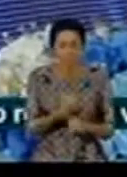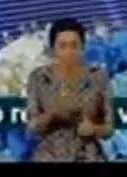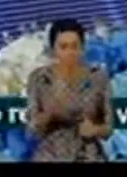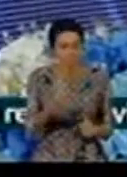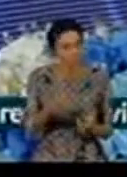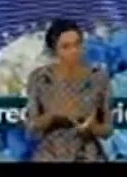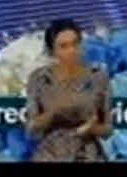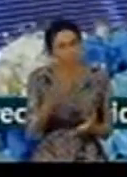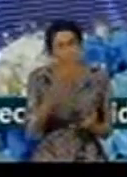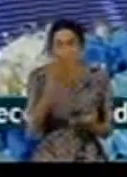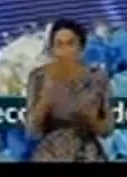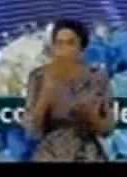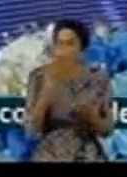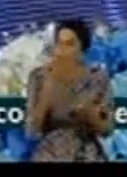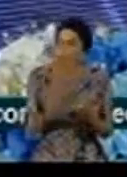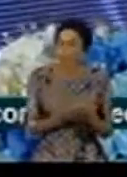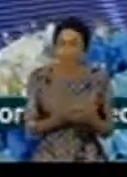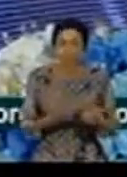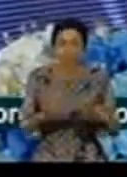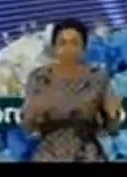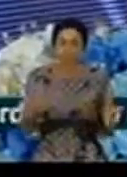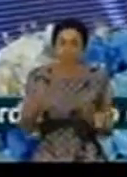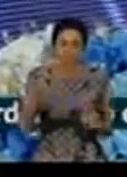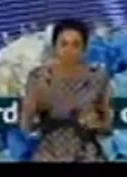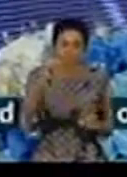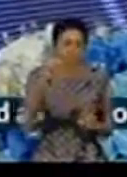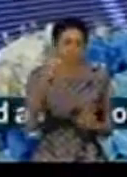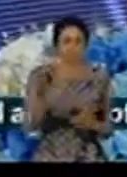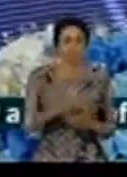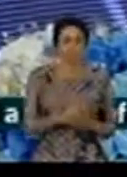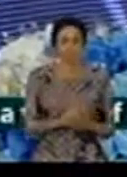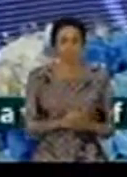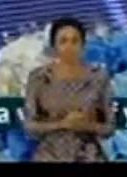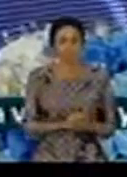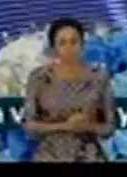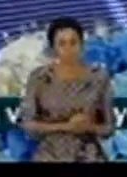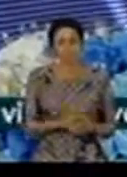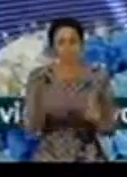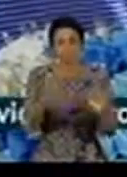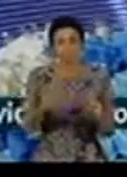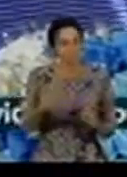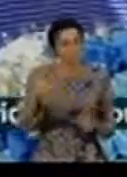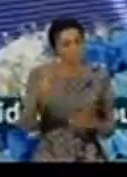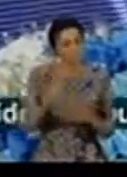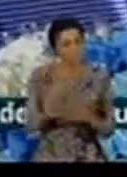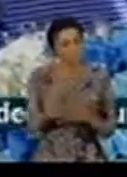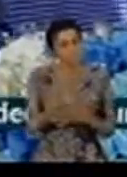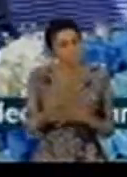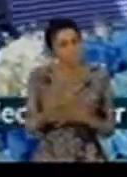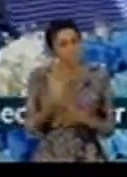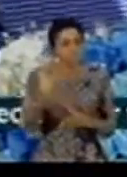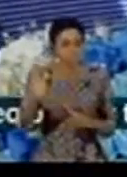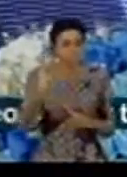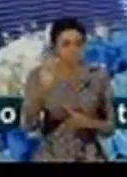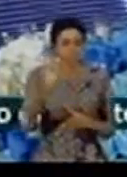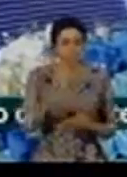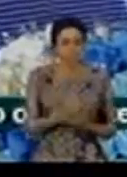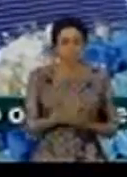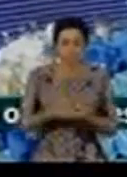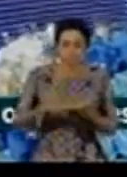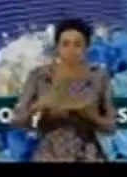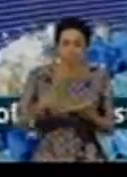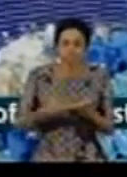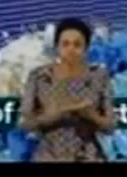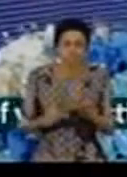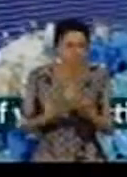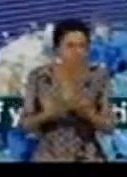side, in the middle, by the upstairs. Please check. If you don't check, you will not know. Check